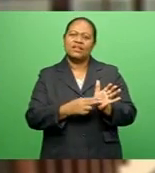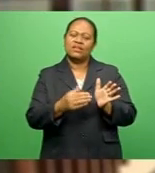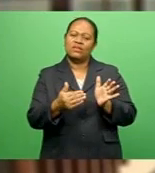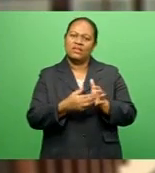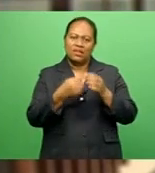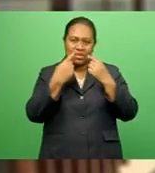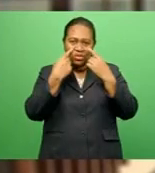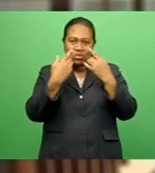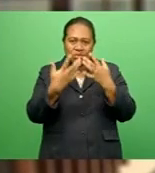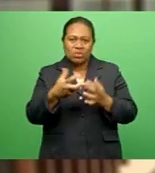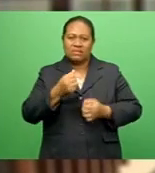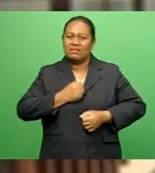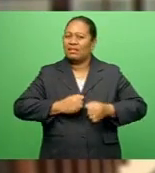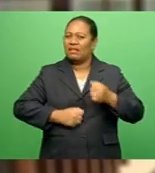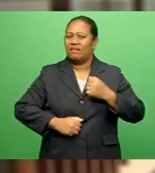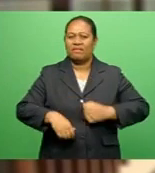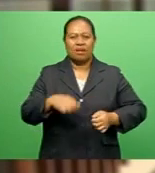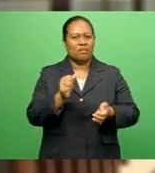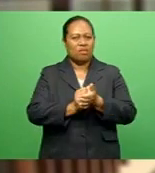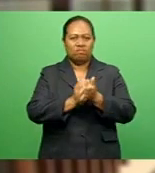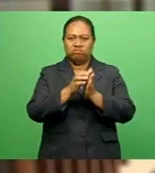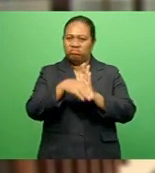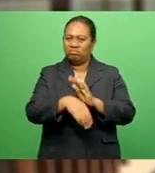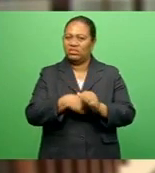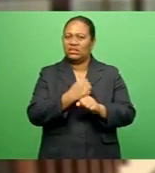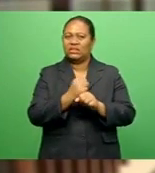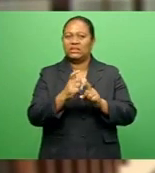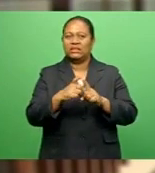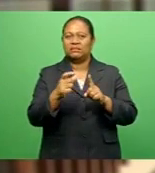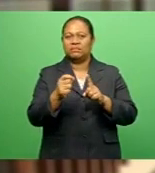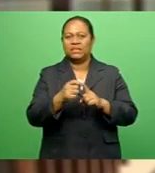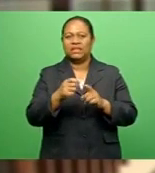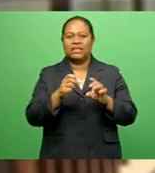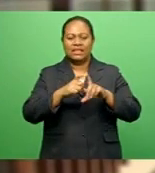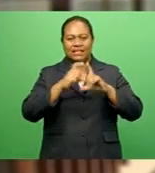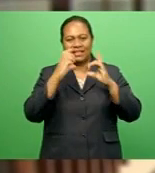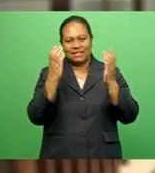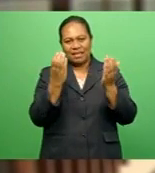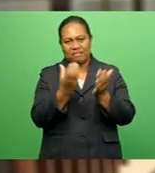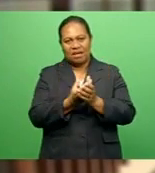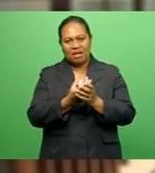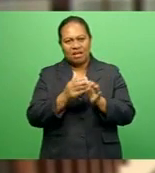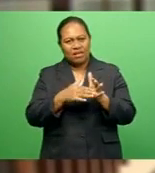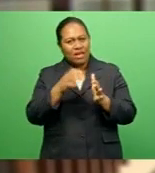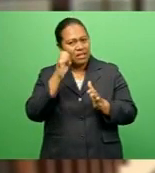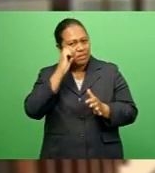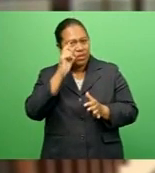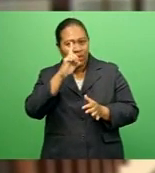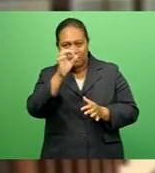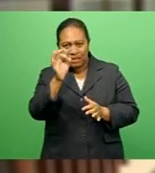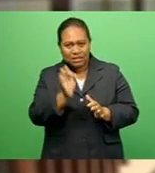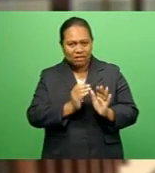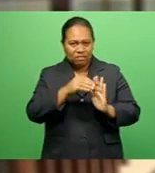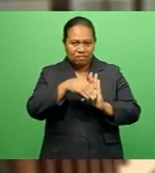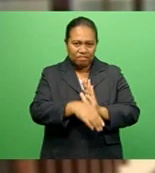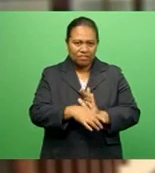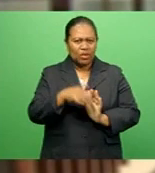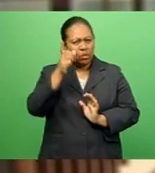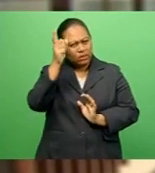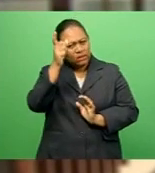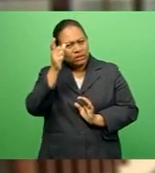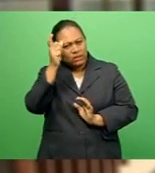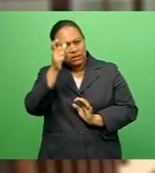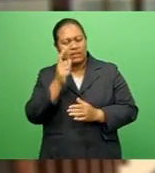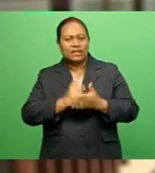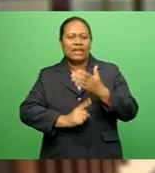the country suffered a sizable drop in their GDP in the December quarter. The unexpected 1% drop raised concerns of a